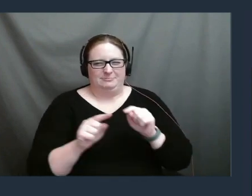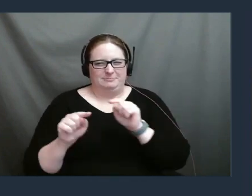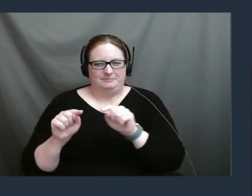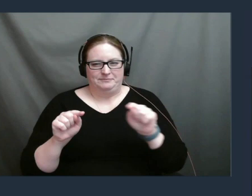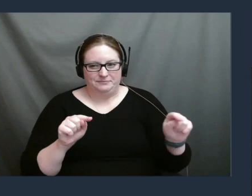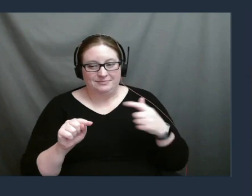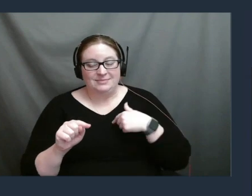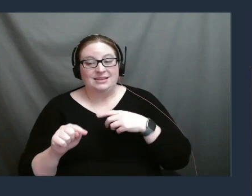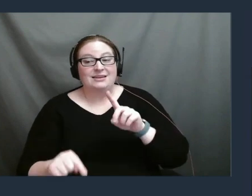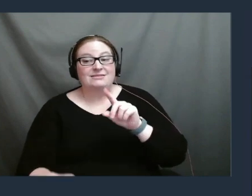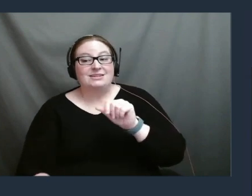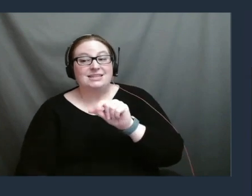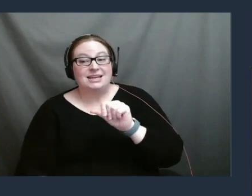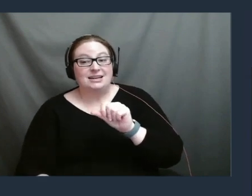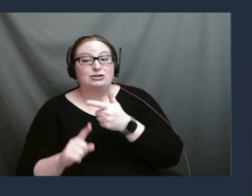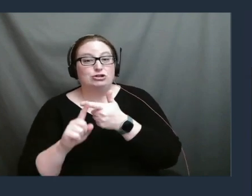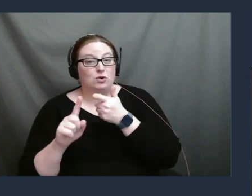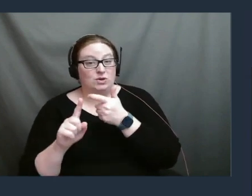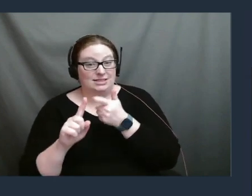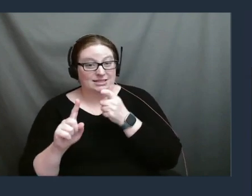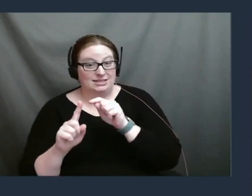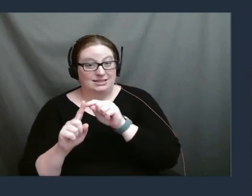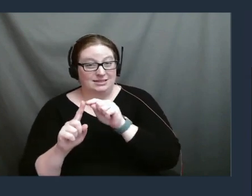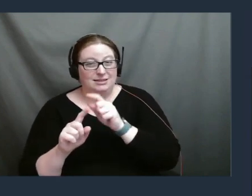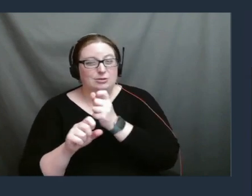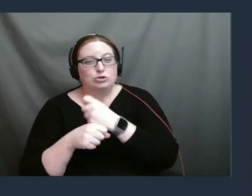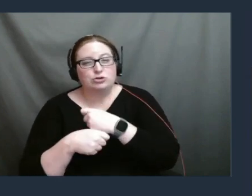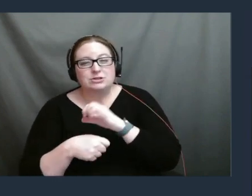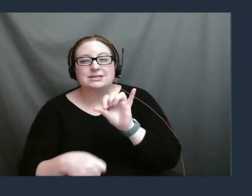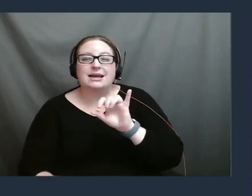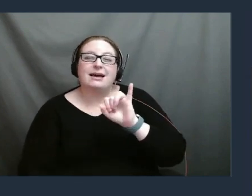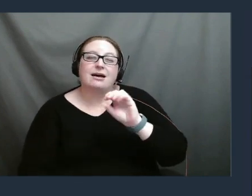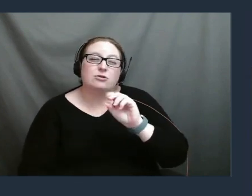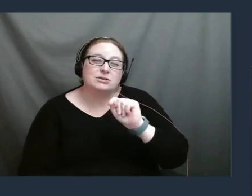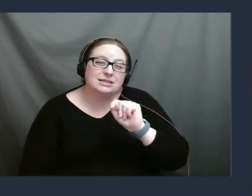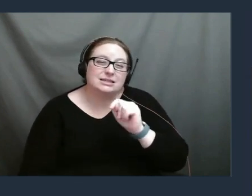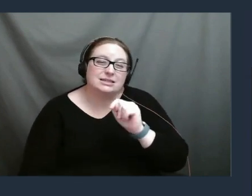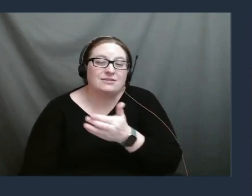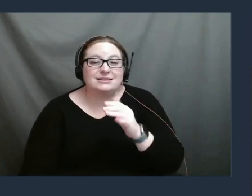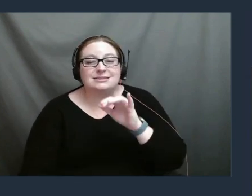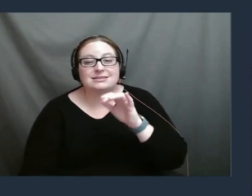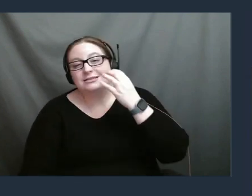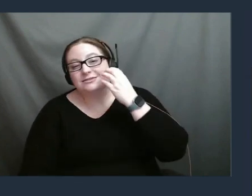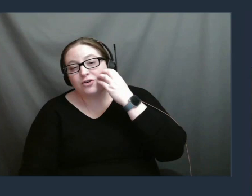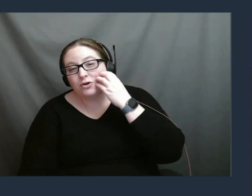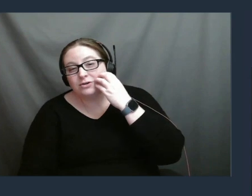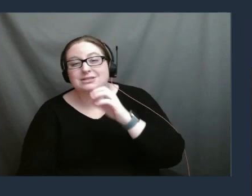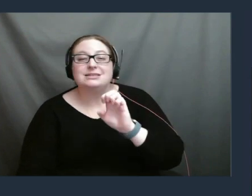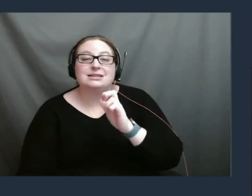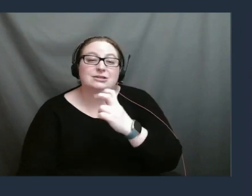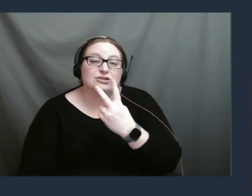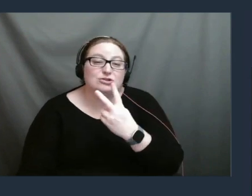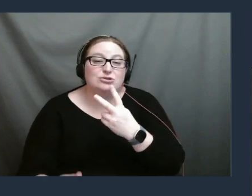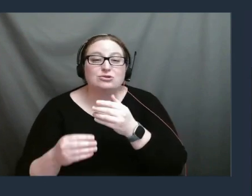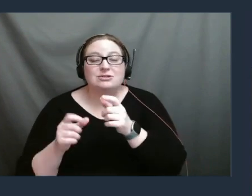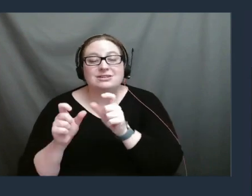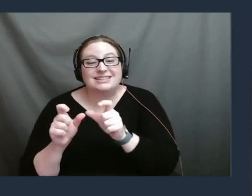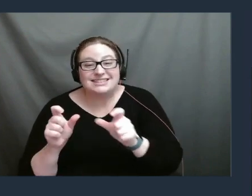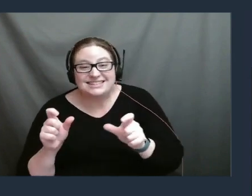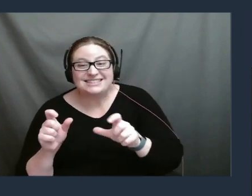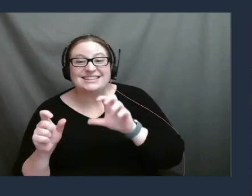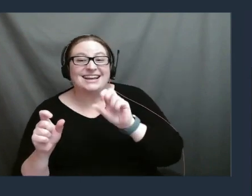data sources. And these are data producers like the IoT devices, the mobile phones, the EC2 instances, the AWS SDKs,